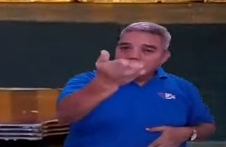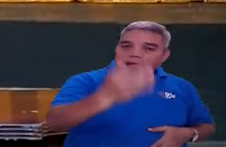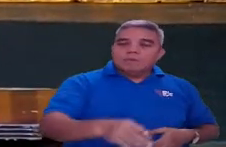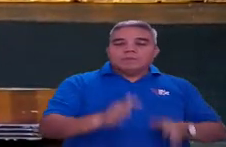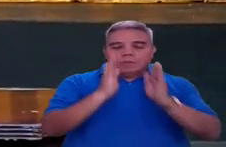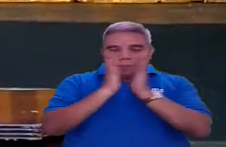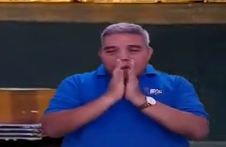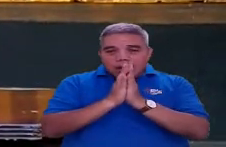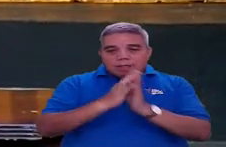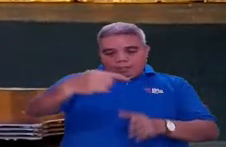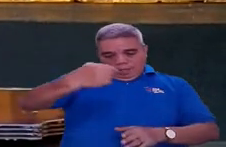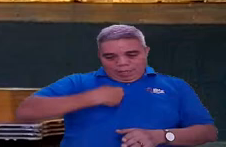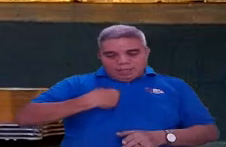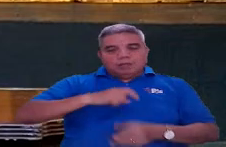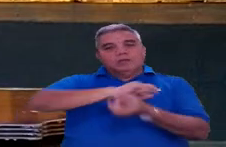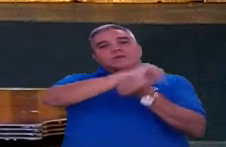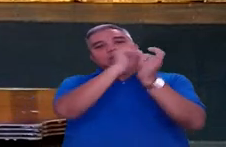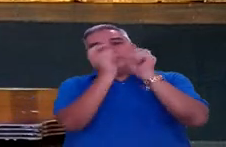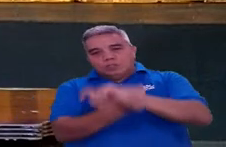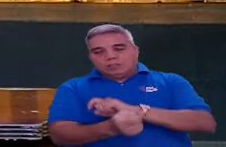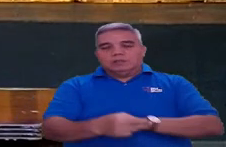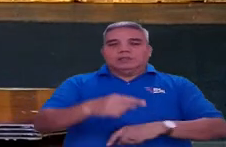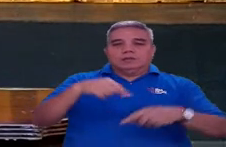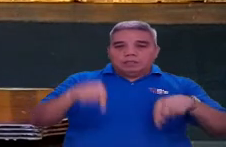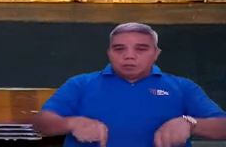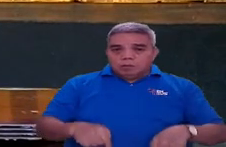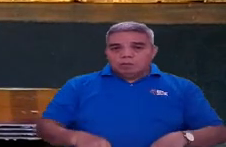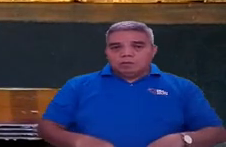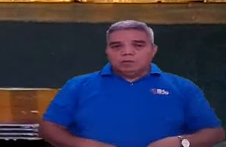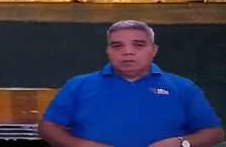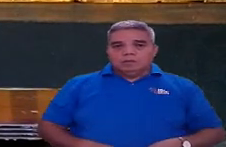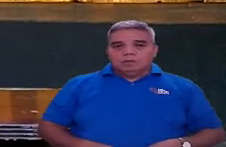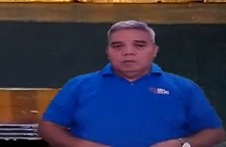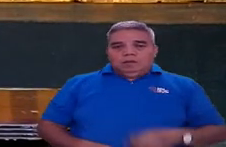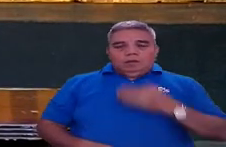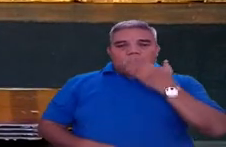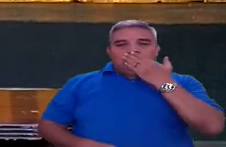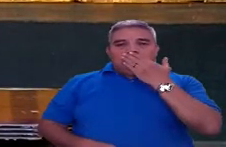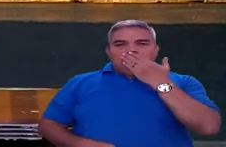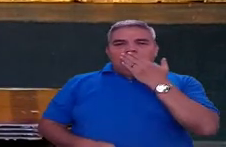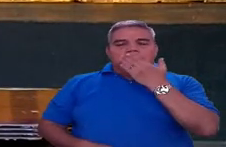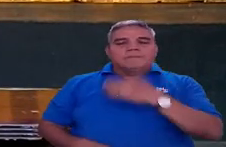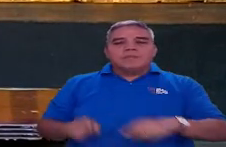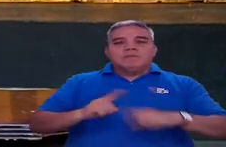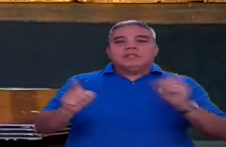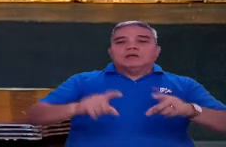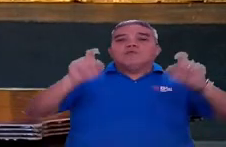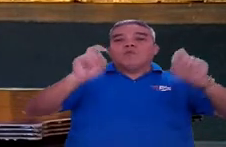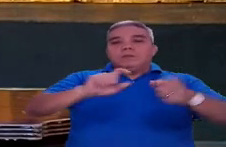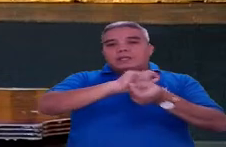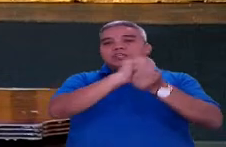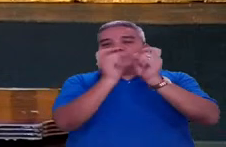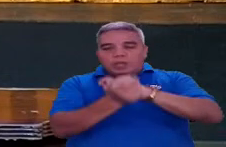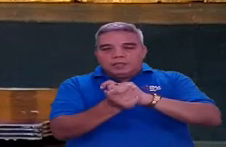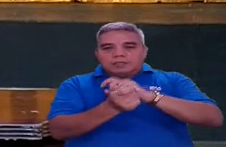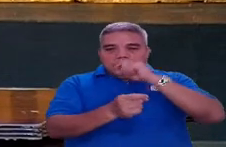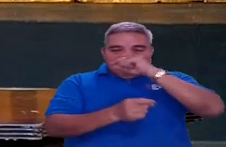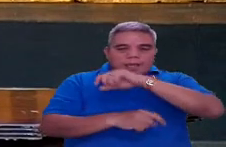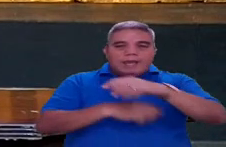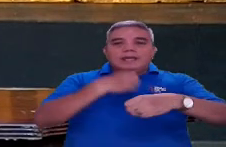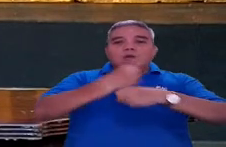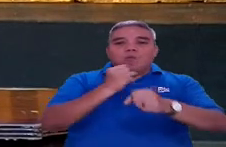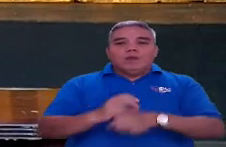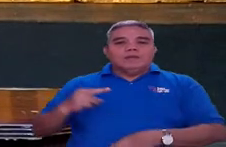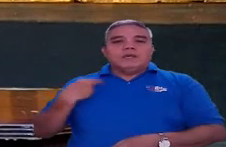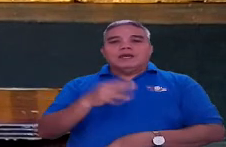na nagpipray. Ikaw una ma-change dito. Real prayer will change and will make